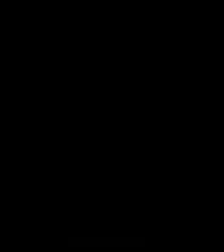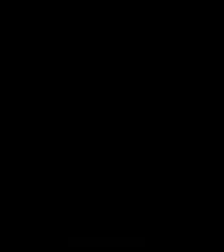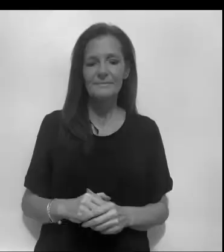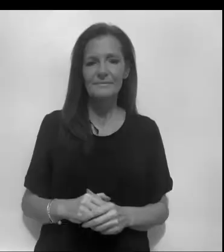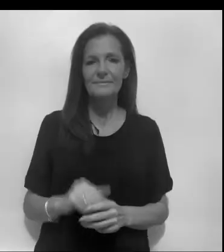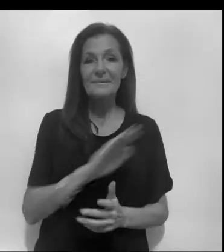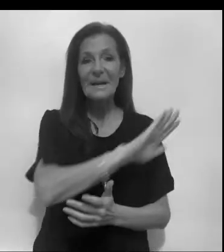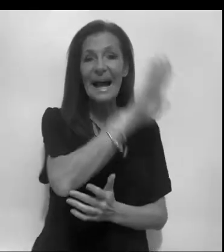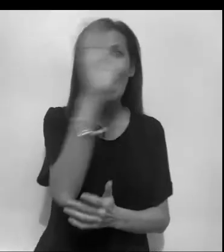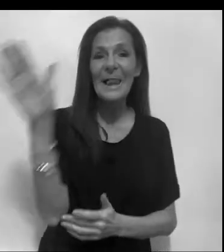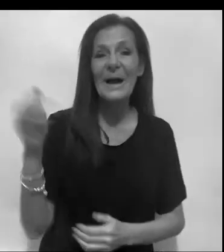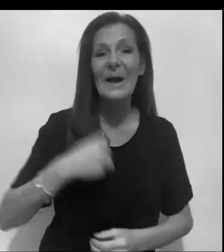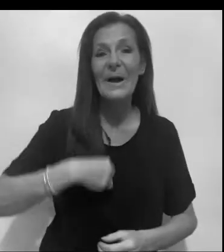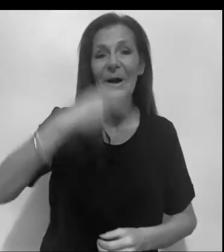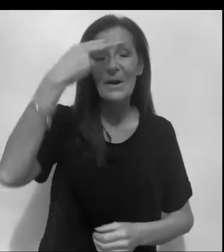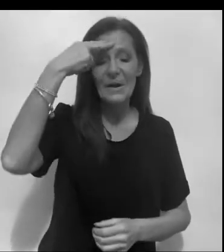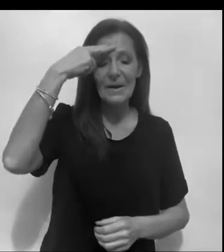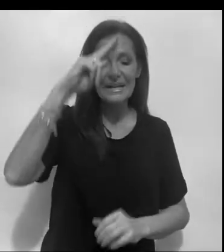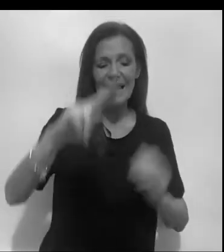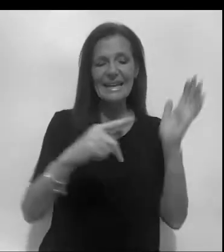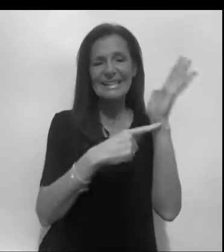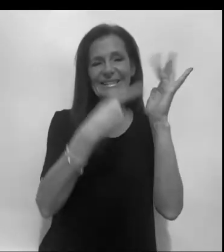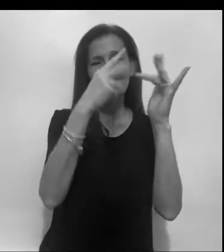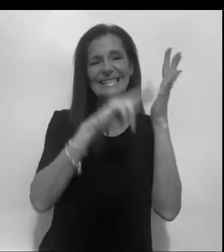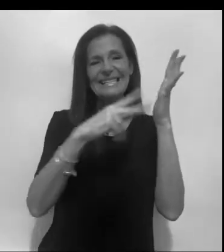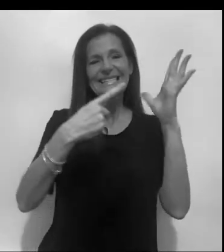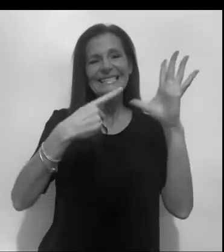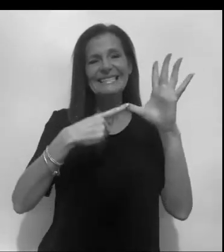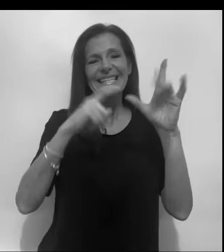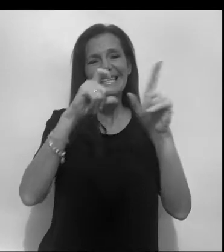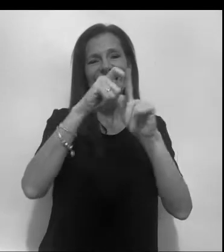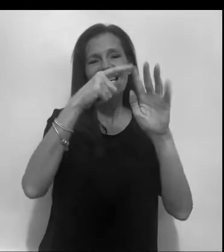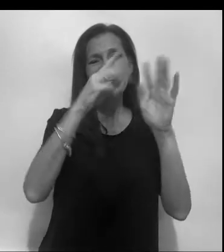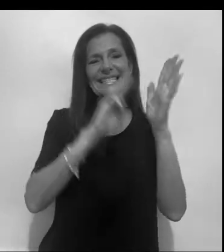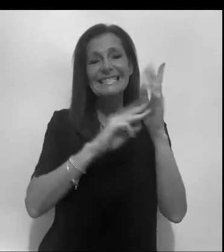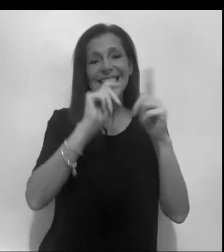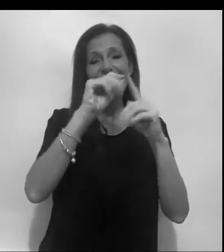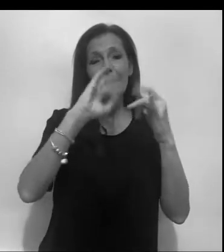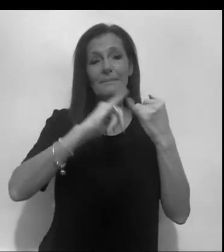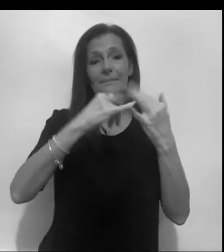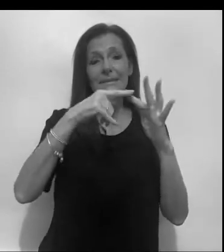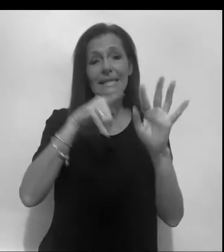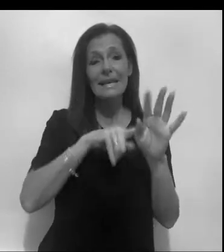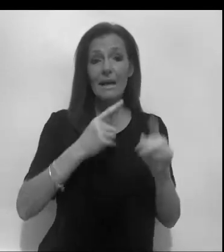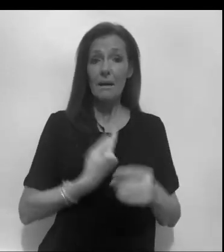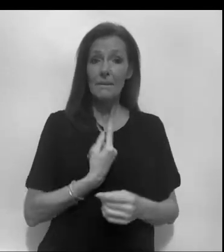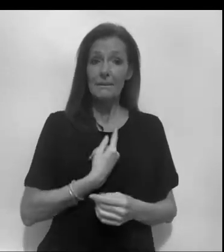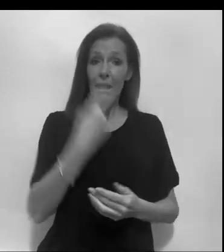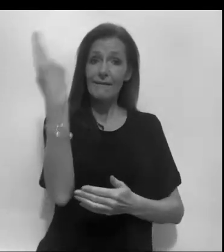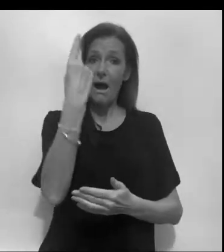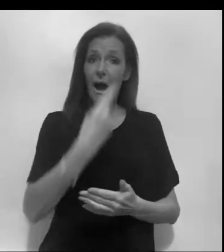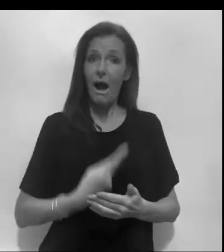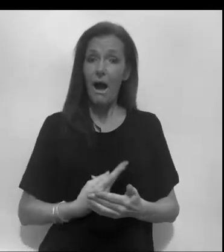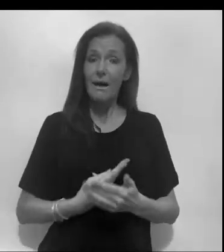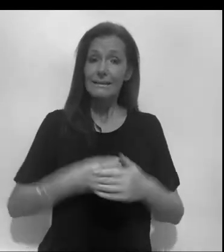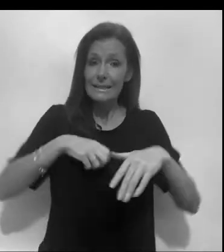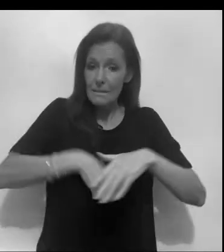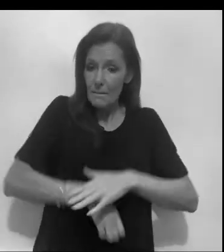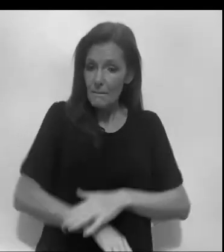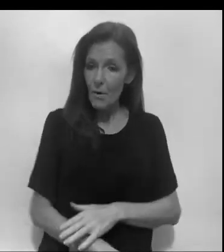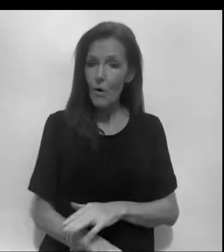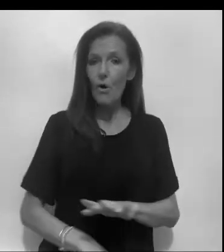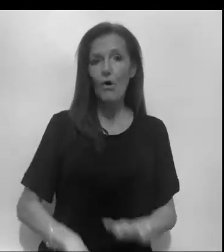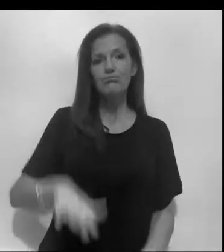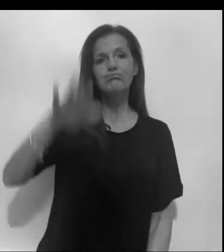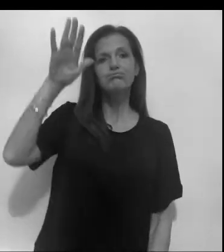Hi, my name is Tina Dempsey. I'm an artist born and raised on the Fylde coast. I'm a socially engaged artist,